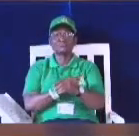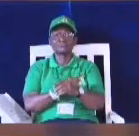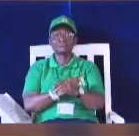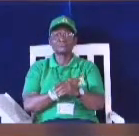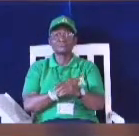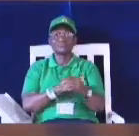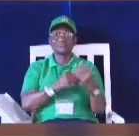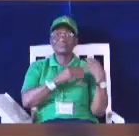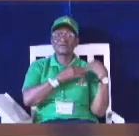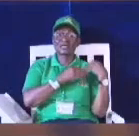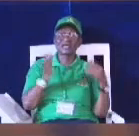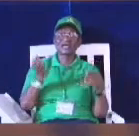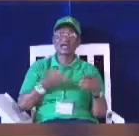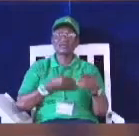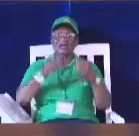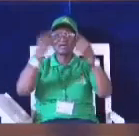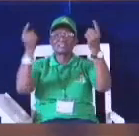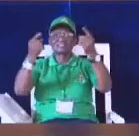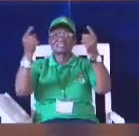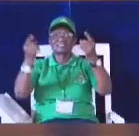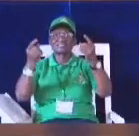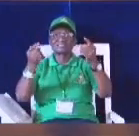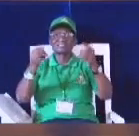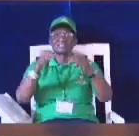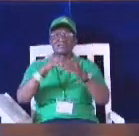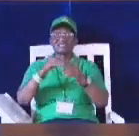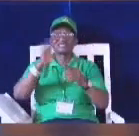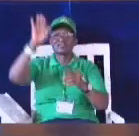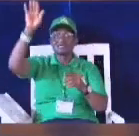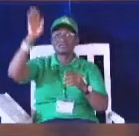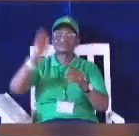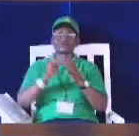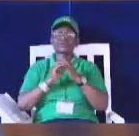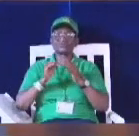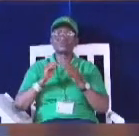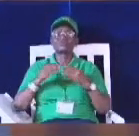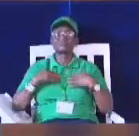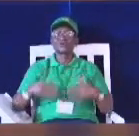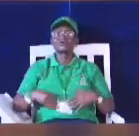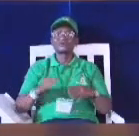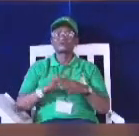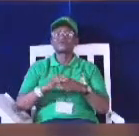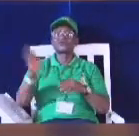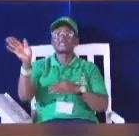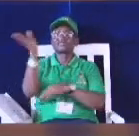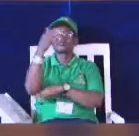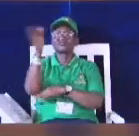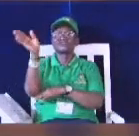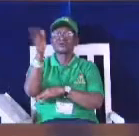bear our sins in his own body on the tree,